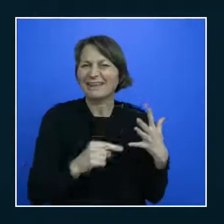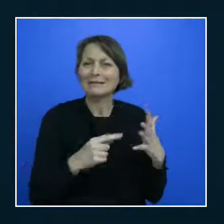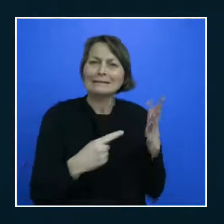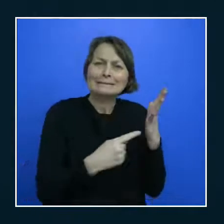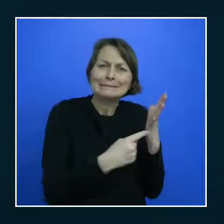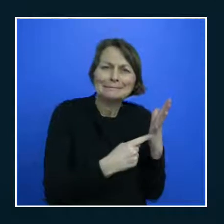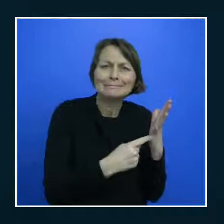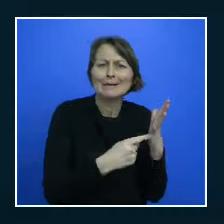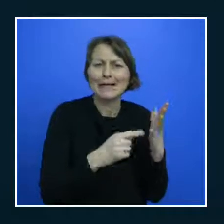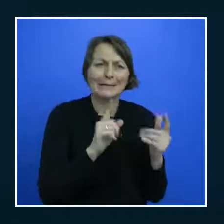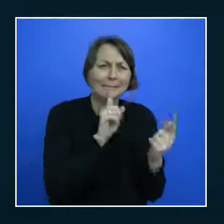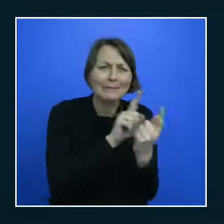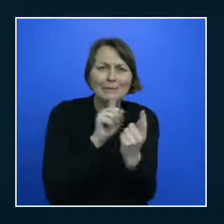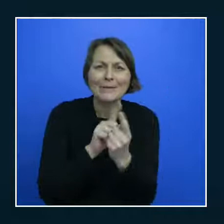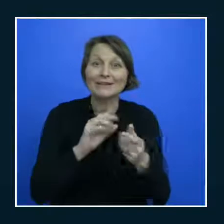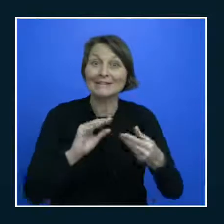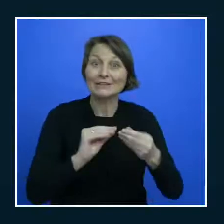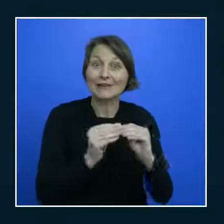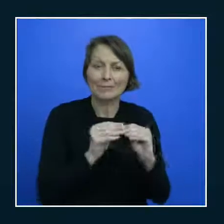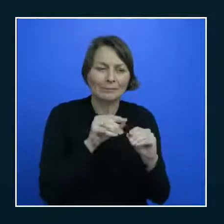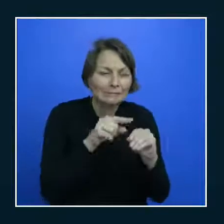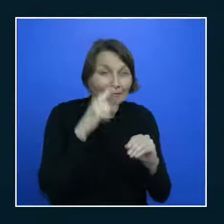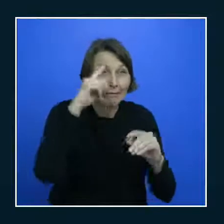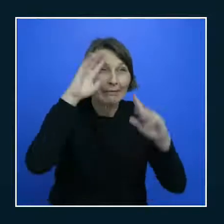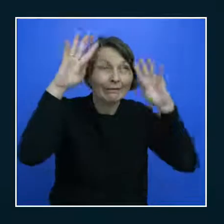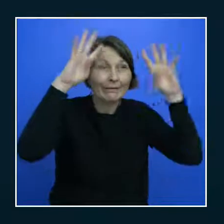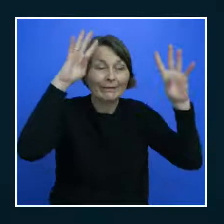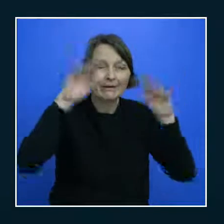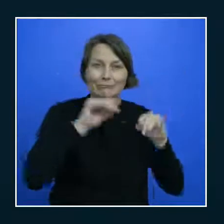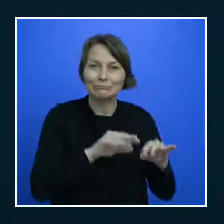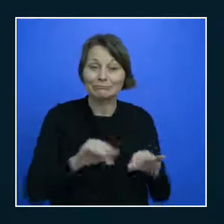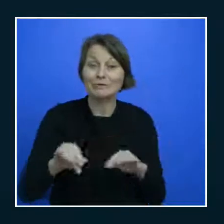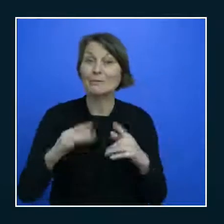know me from one event or something like that. I feel intimidated now.